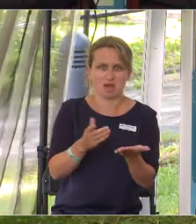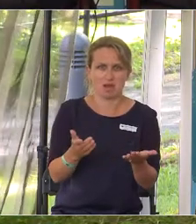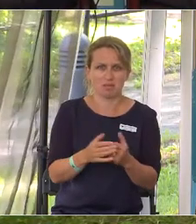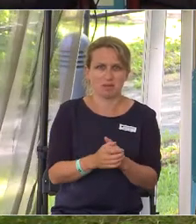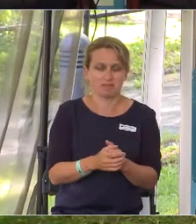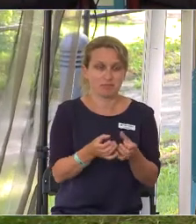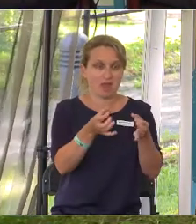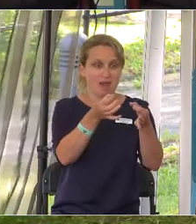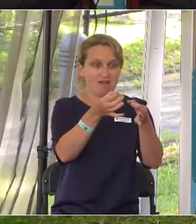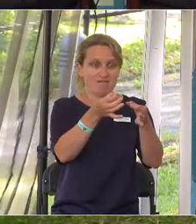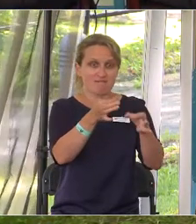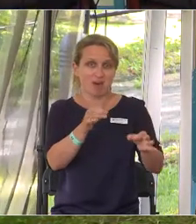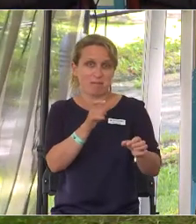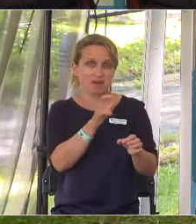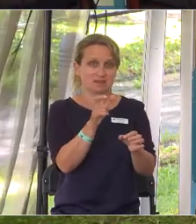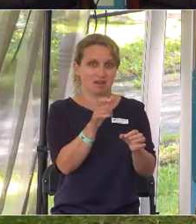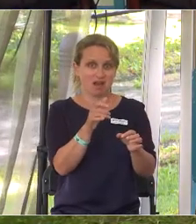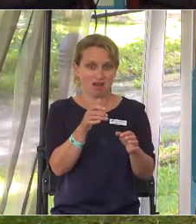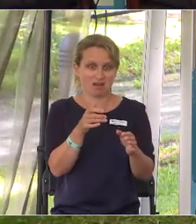is it's happening out in